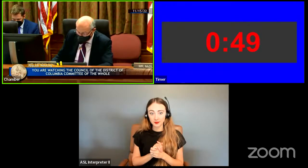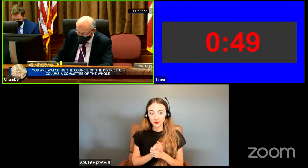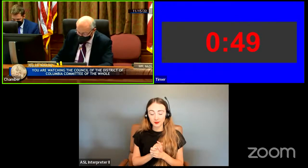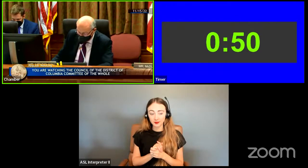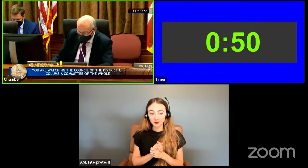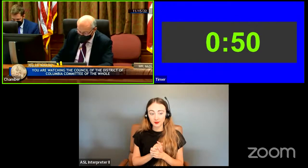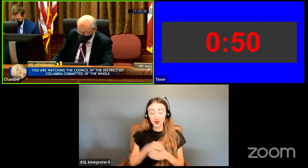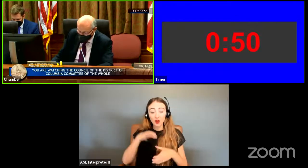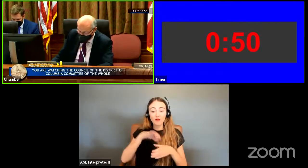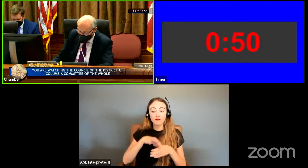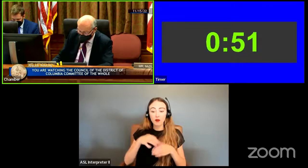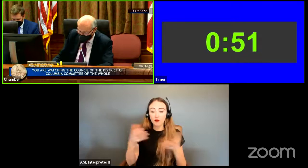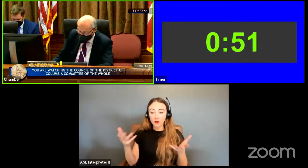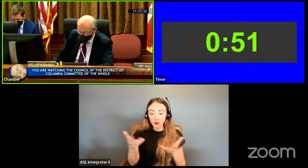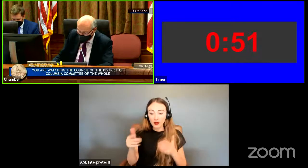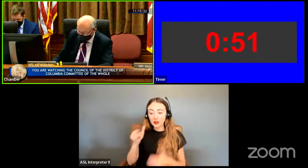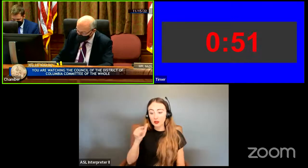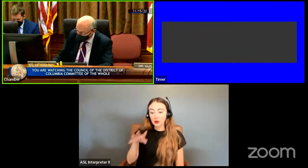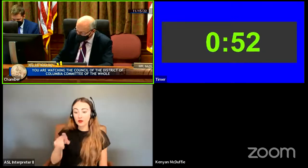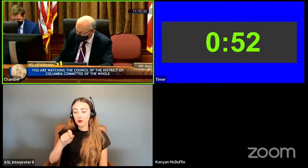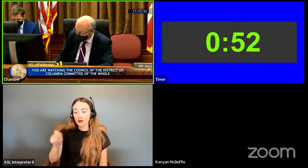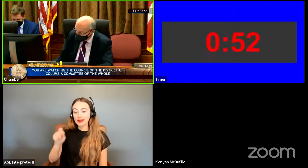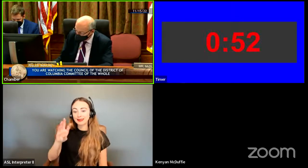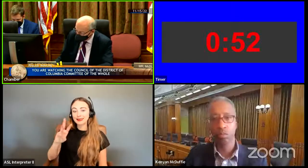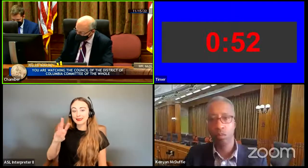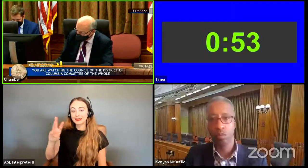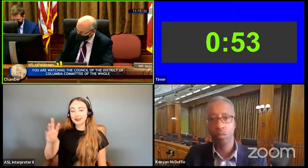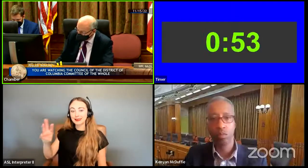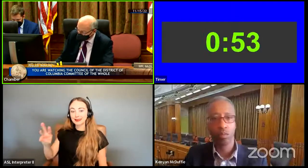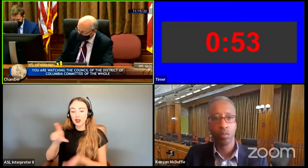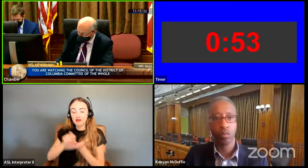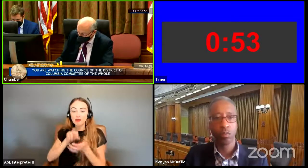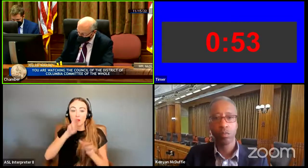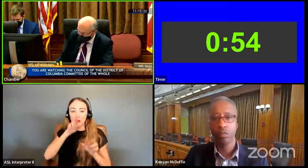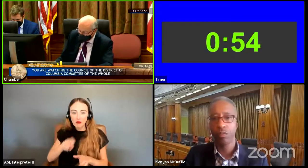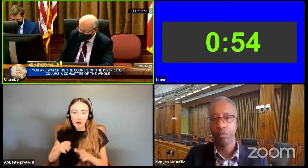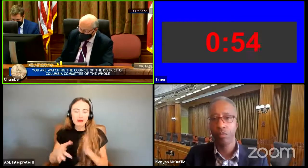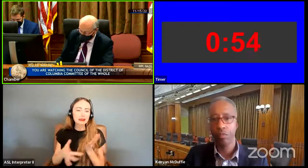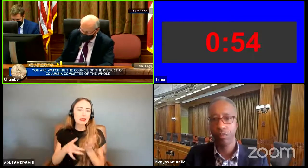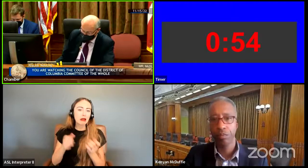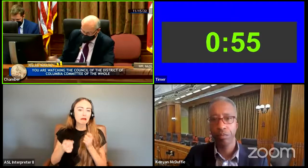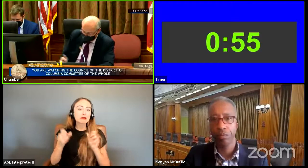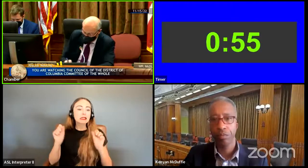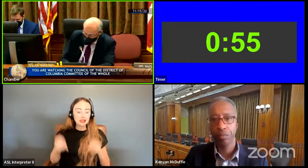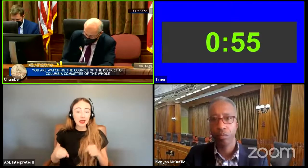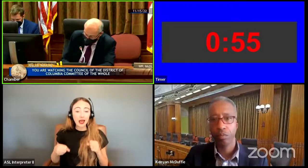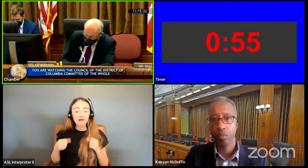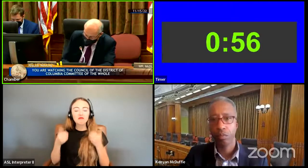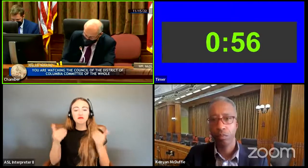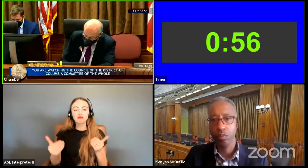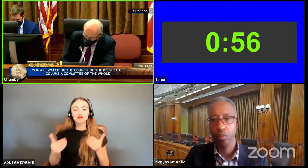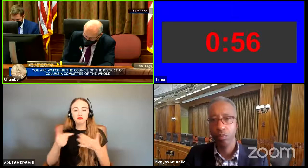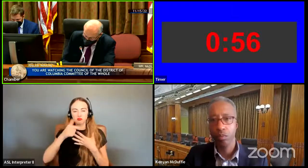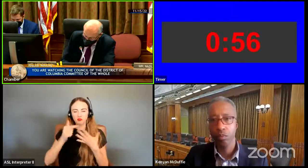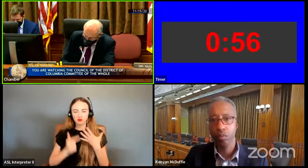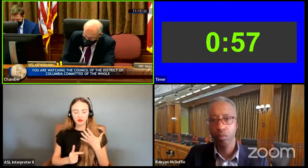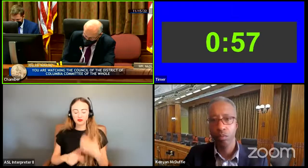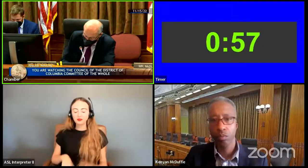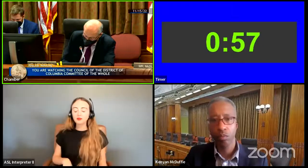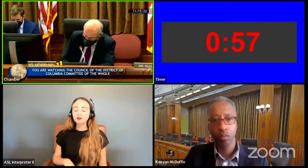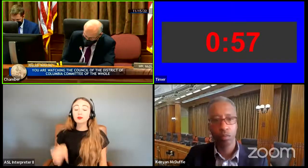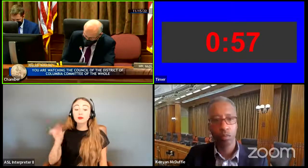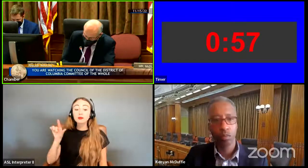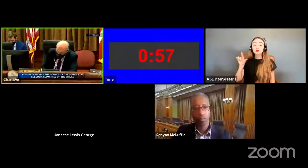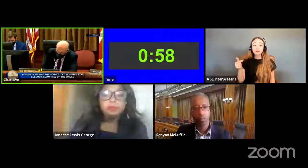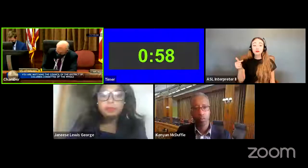The vote will be on Bill 24-666, both the print and report with leave for staff. Mr. Cash, would you call the roll? Councilmember Louis